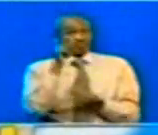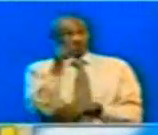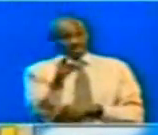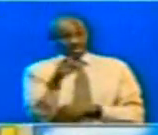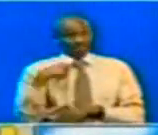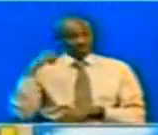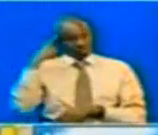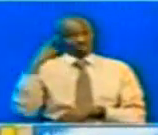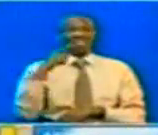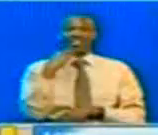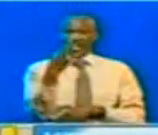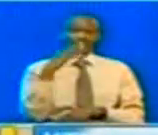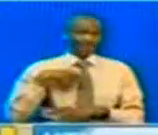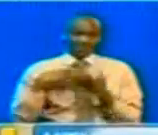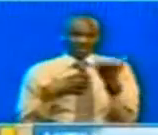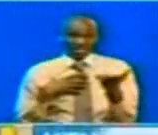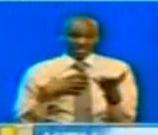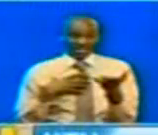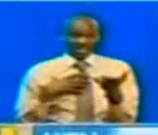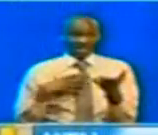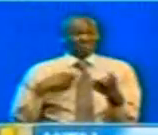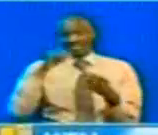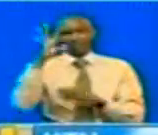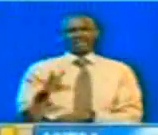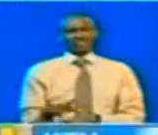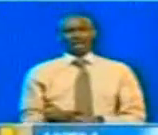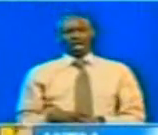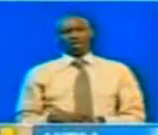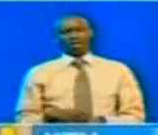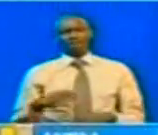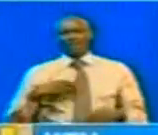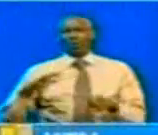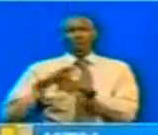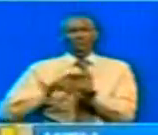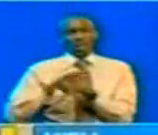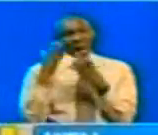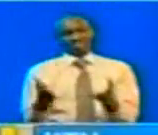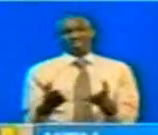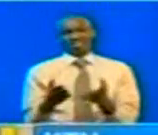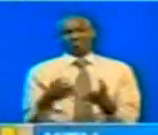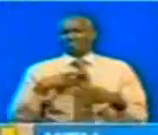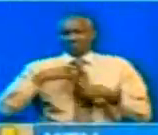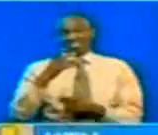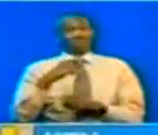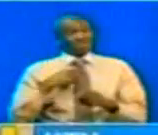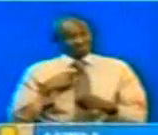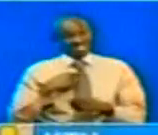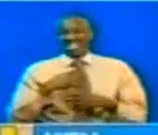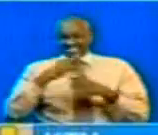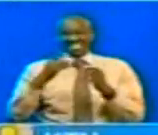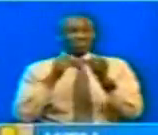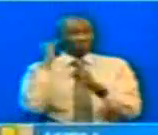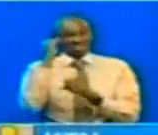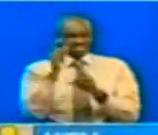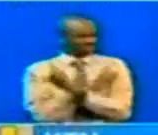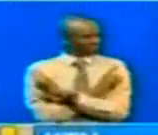thought I'd have 300 people. So I was actually surprised that it generated that amount of interest. I have absolutely no interest in politics.